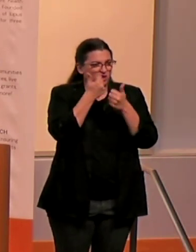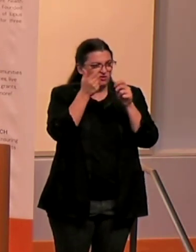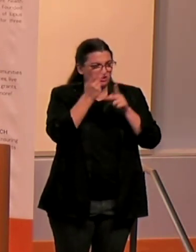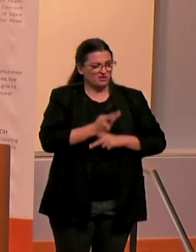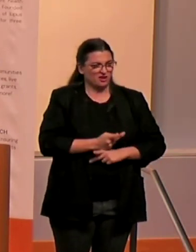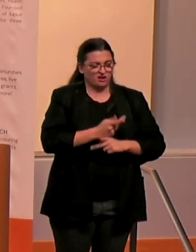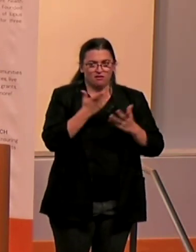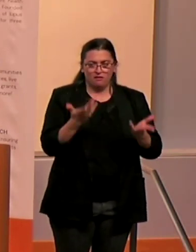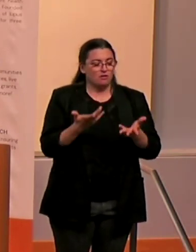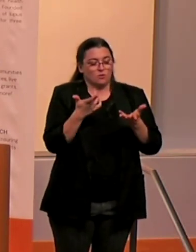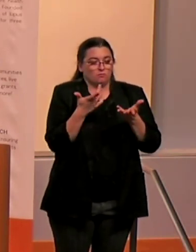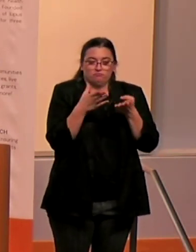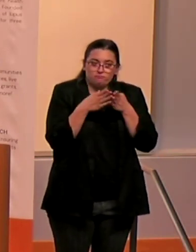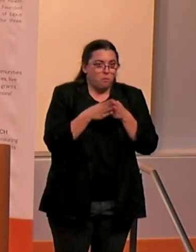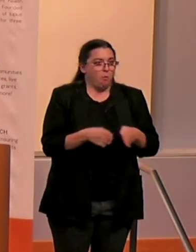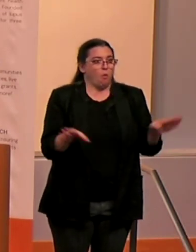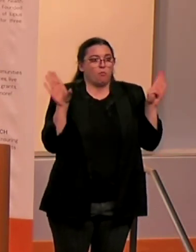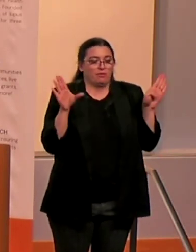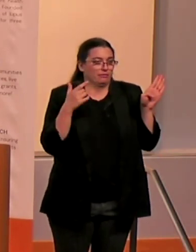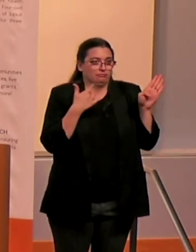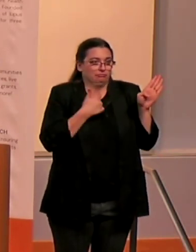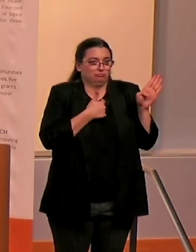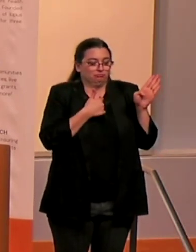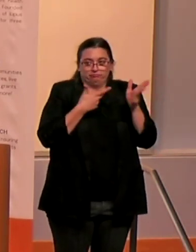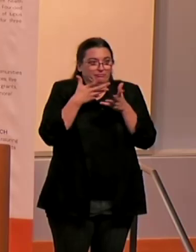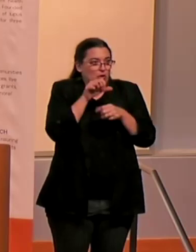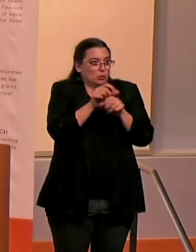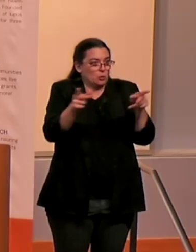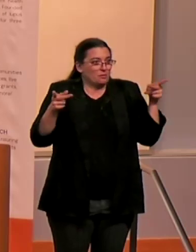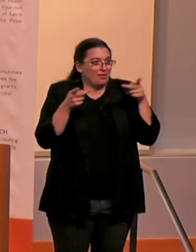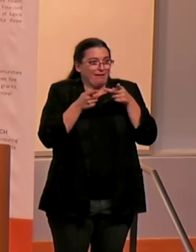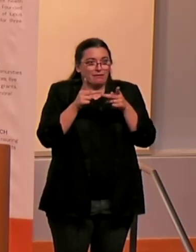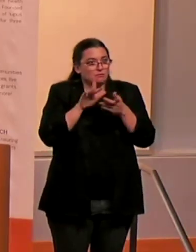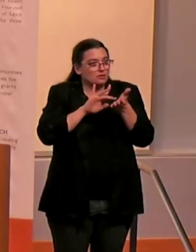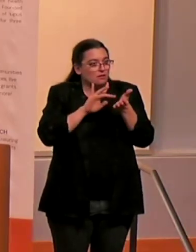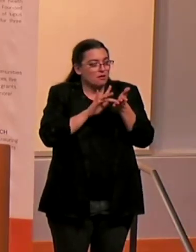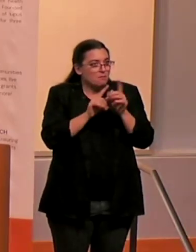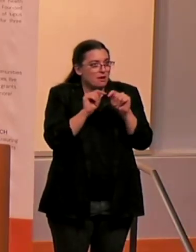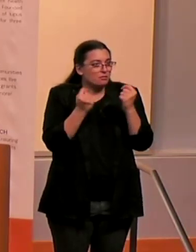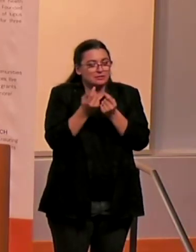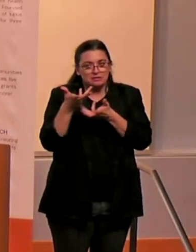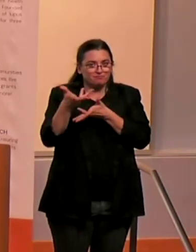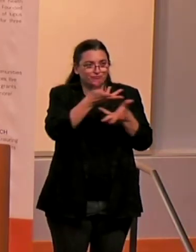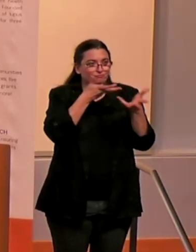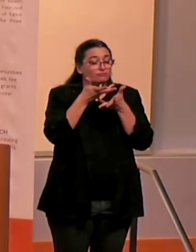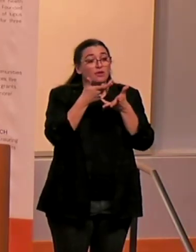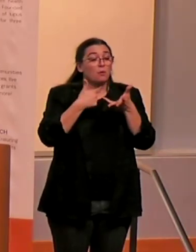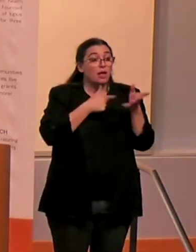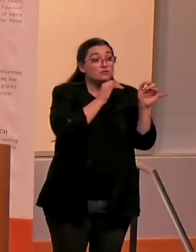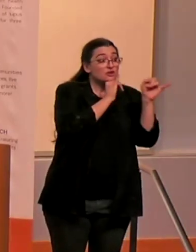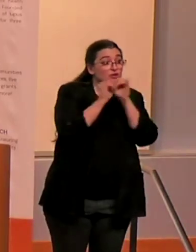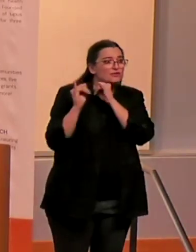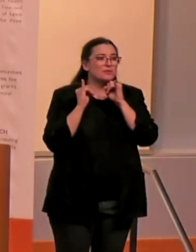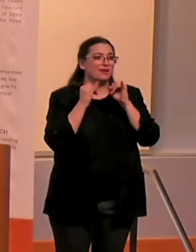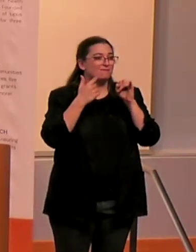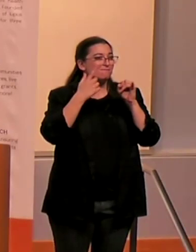was very open with me in the workplace. When I, interviewed for my new jobs as an attending, I didn't bring